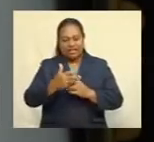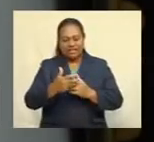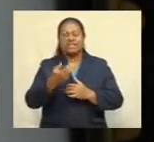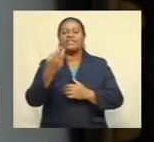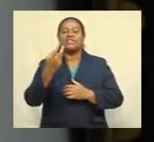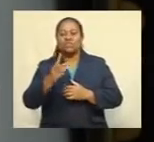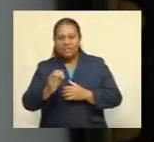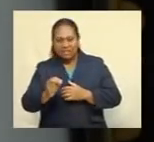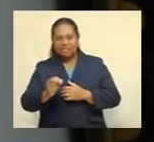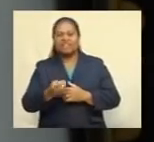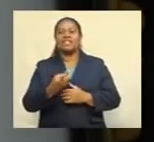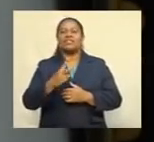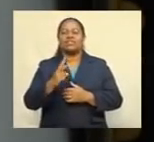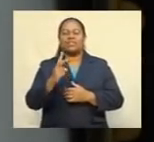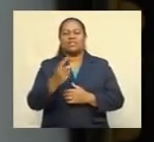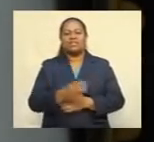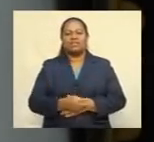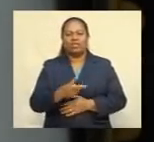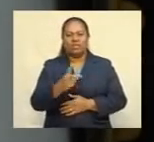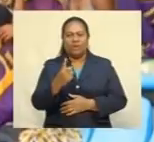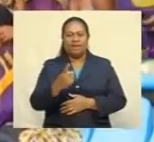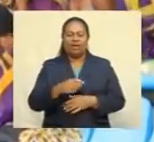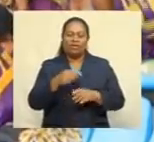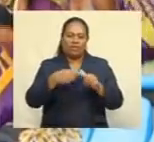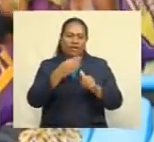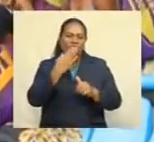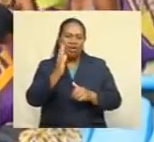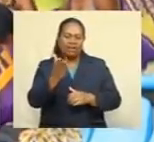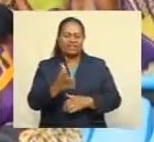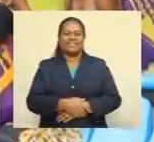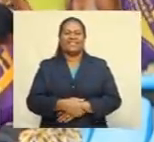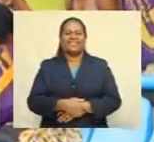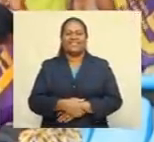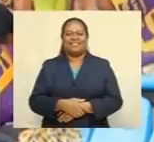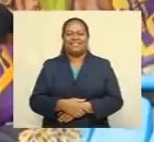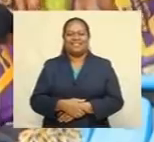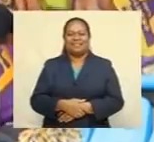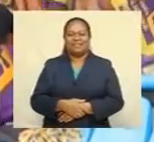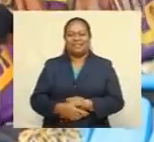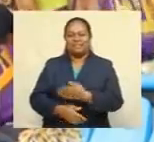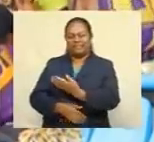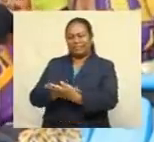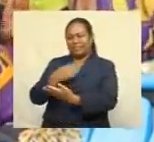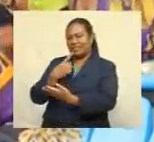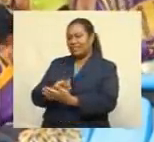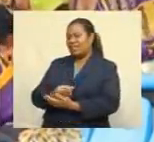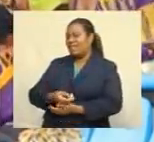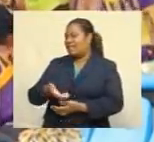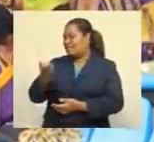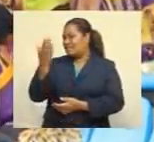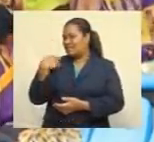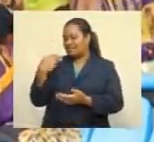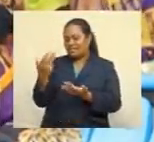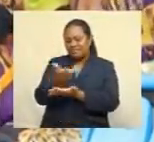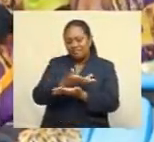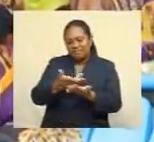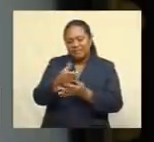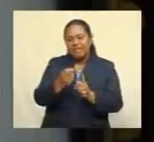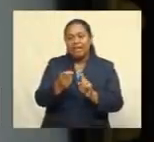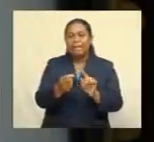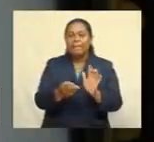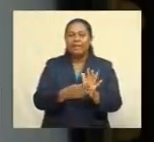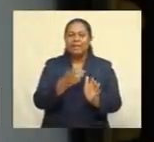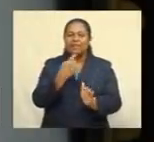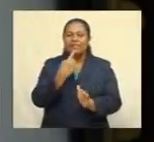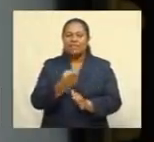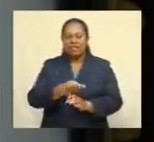21st August. But given the last briefing by the Prime Minister, we are